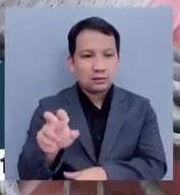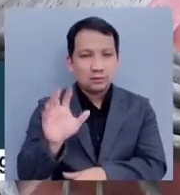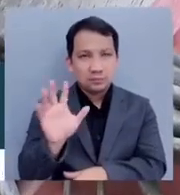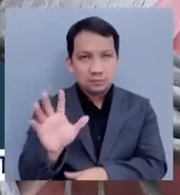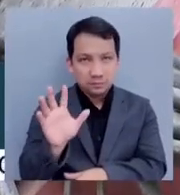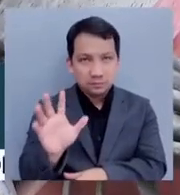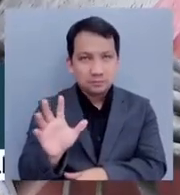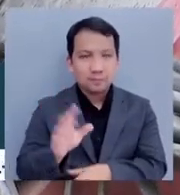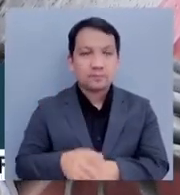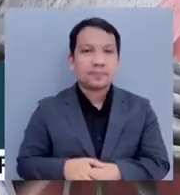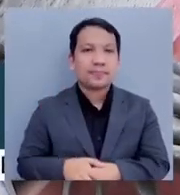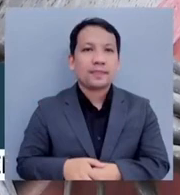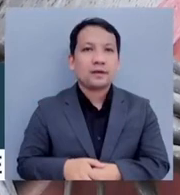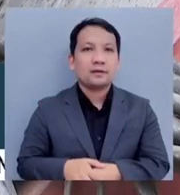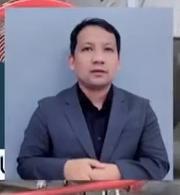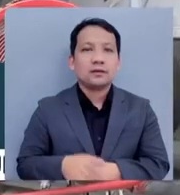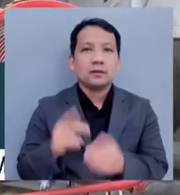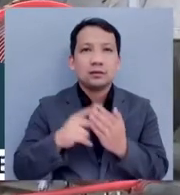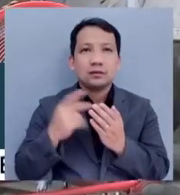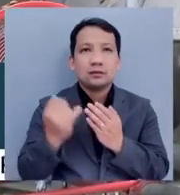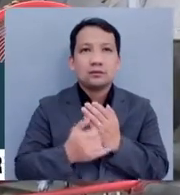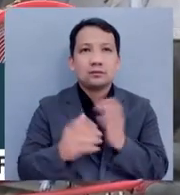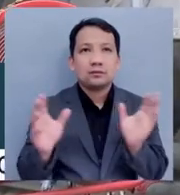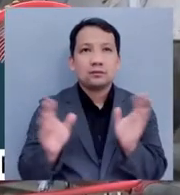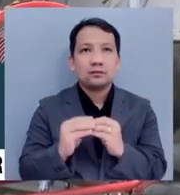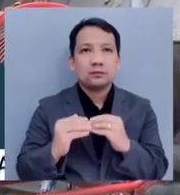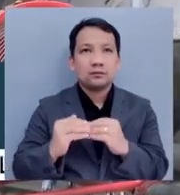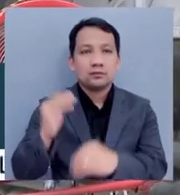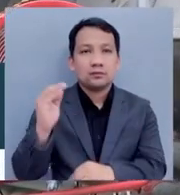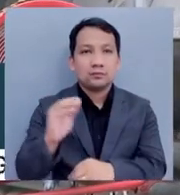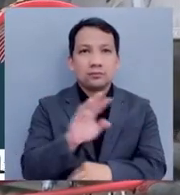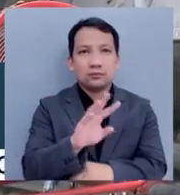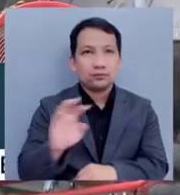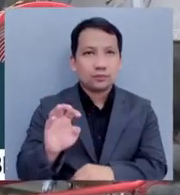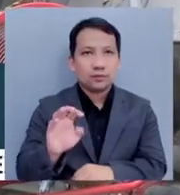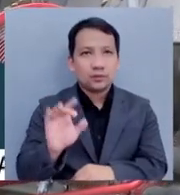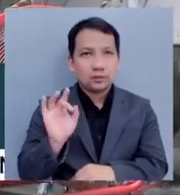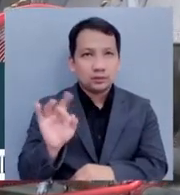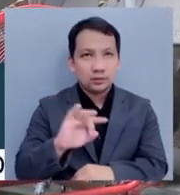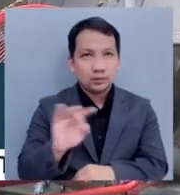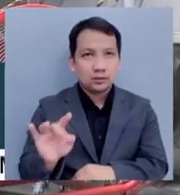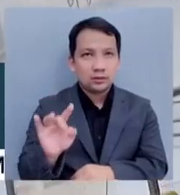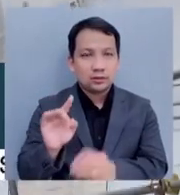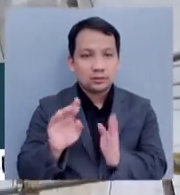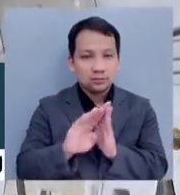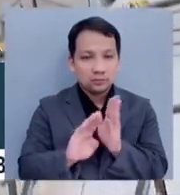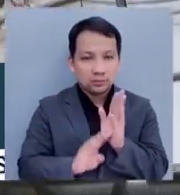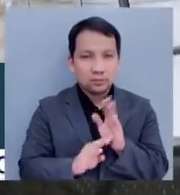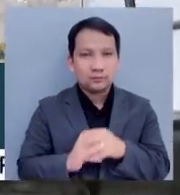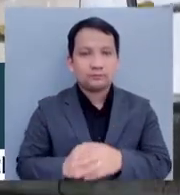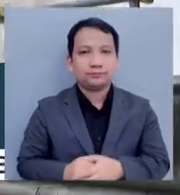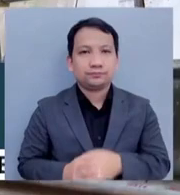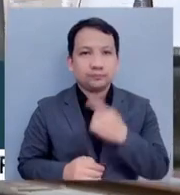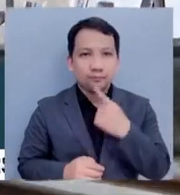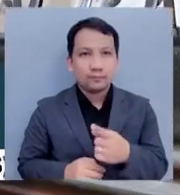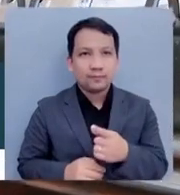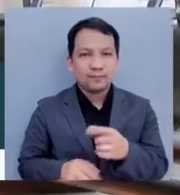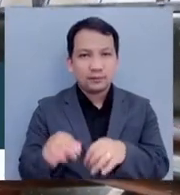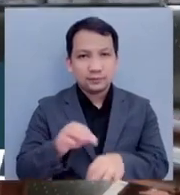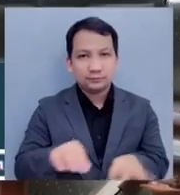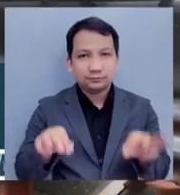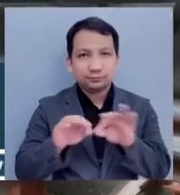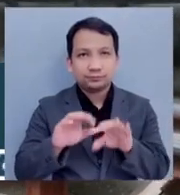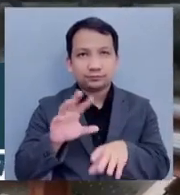billion, the project's total cost was raised to 488 billion pesos. The joint venture,